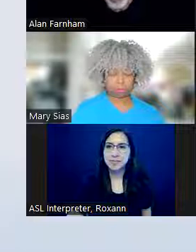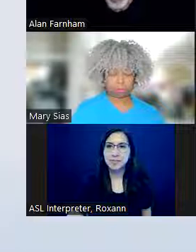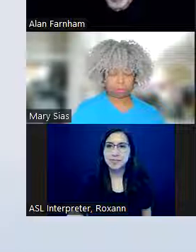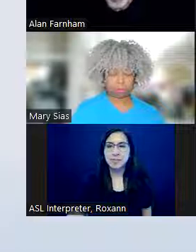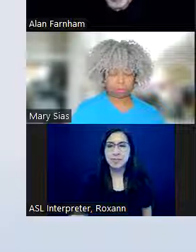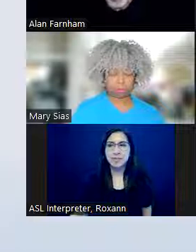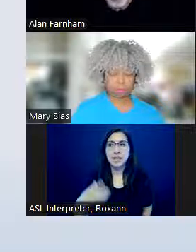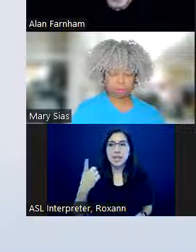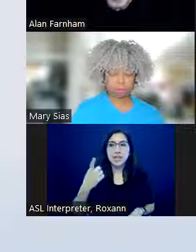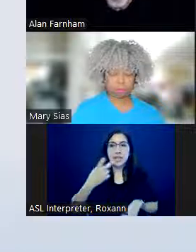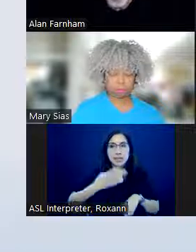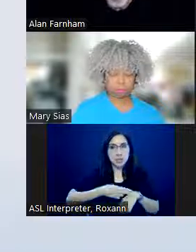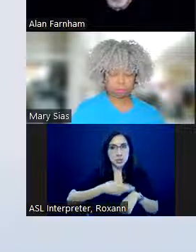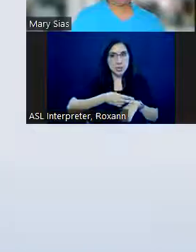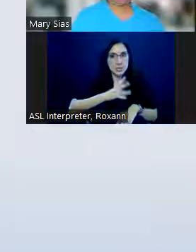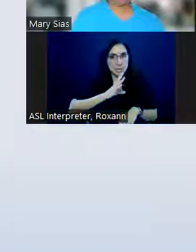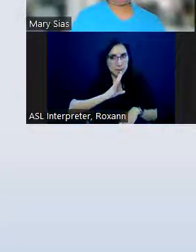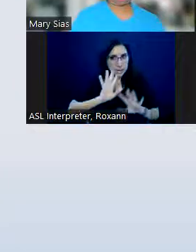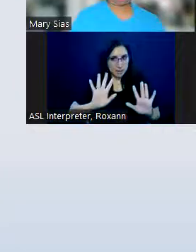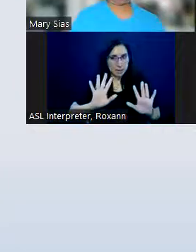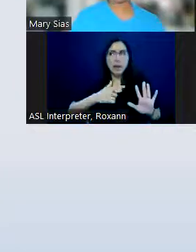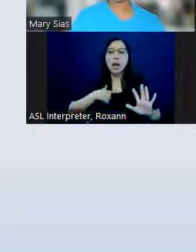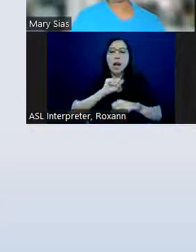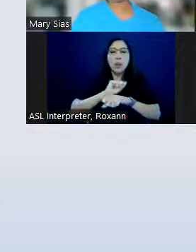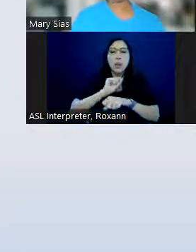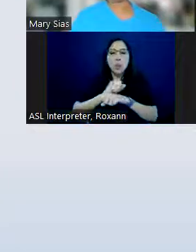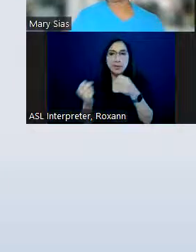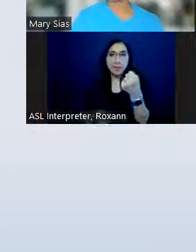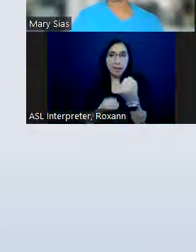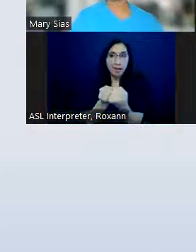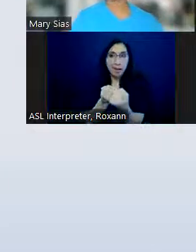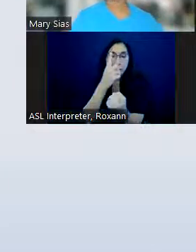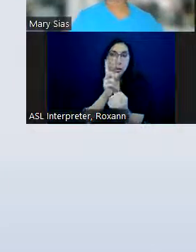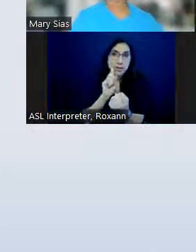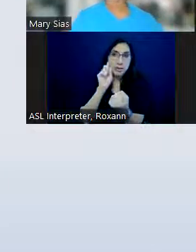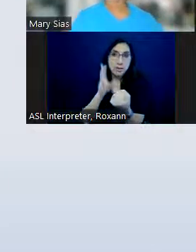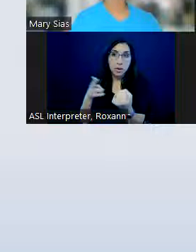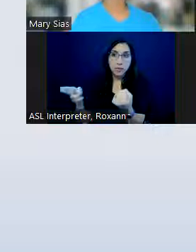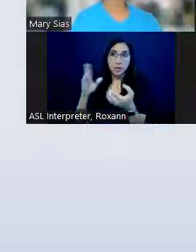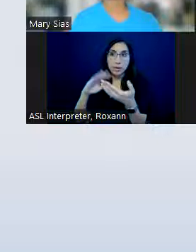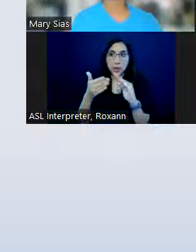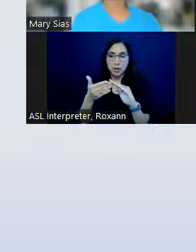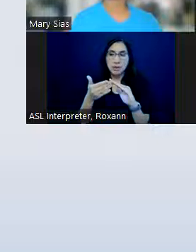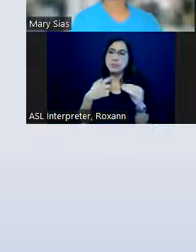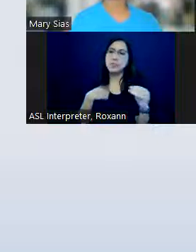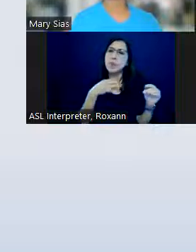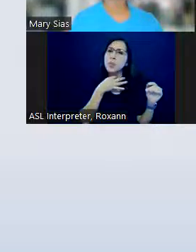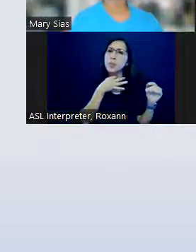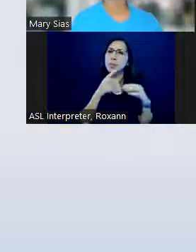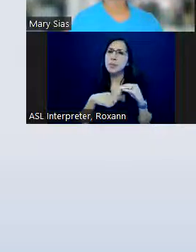Historically speaking, I've worked in advocacy for the deaf and hard of hearing community. And so I'm curious